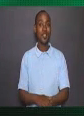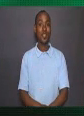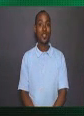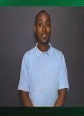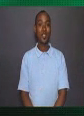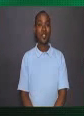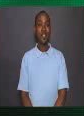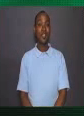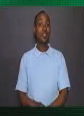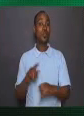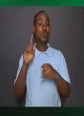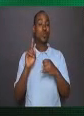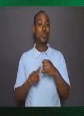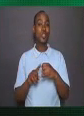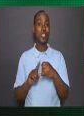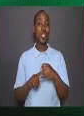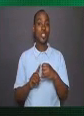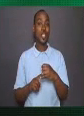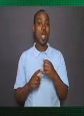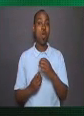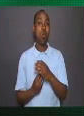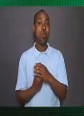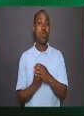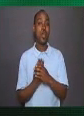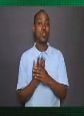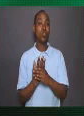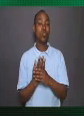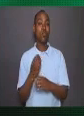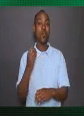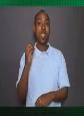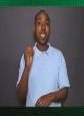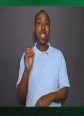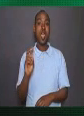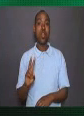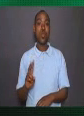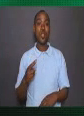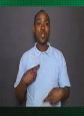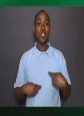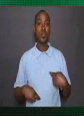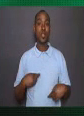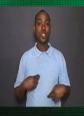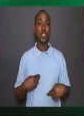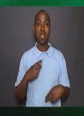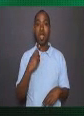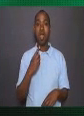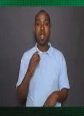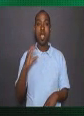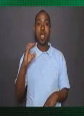The end products of aerobic respiration are carbon